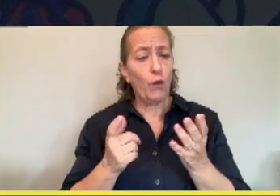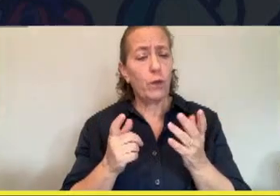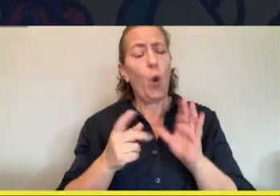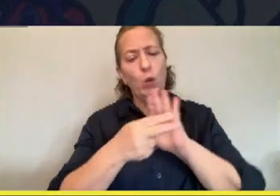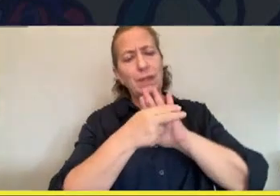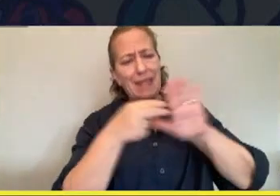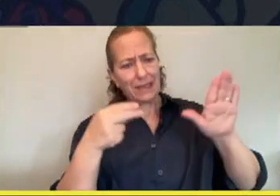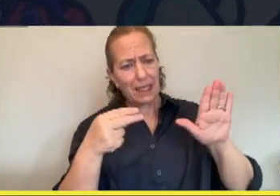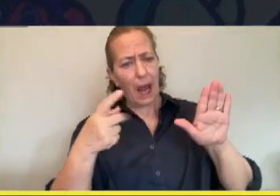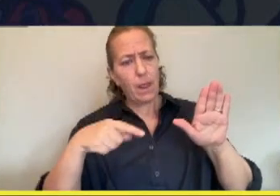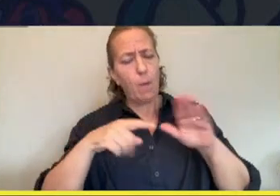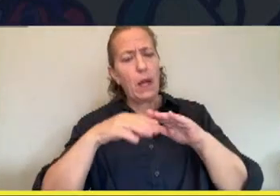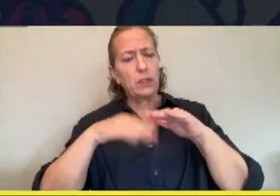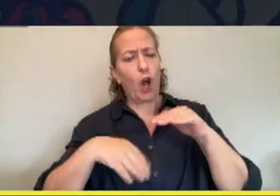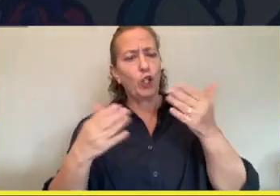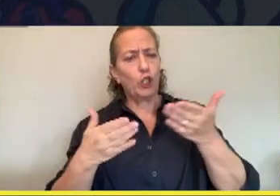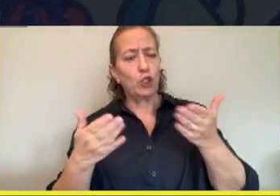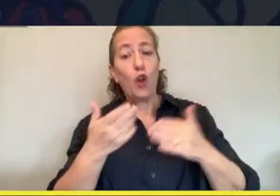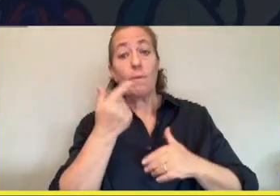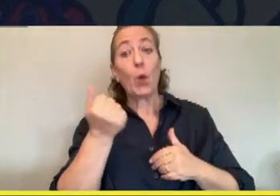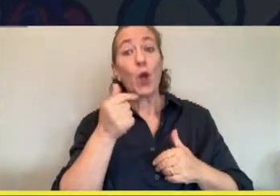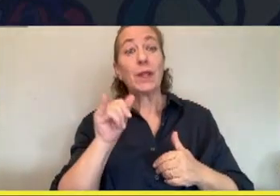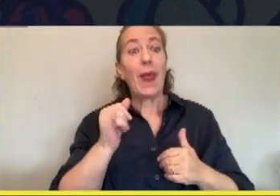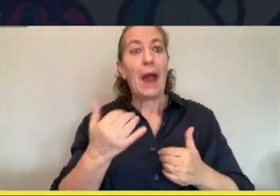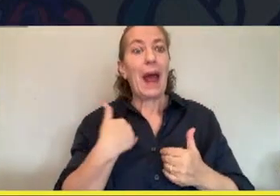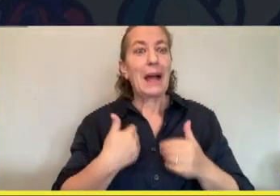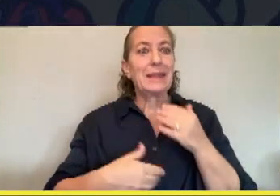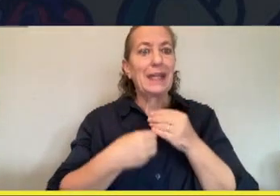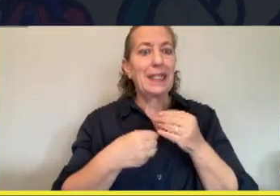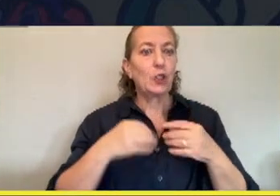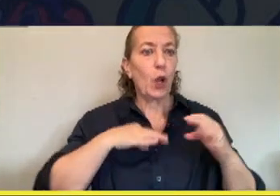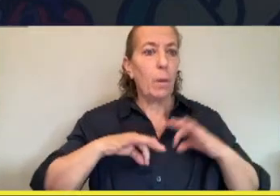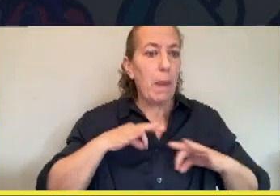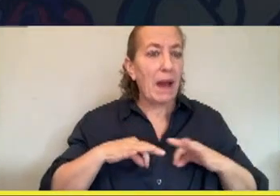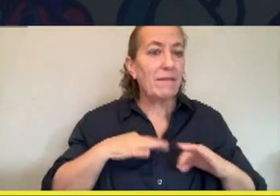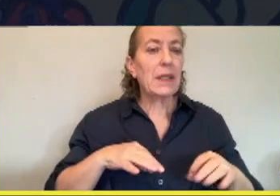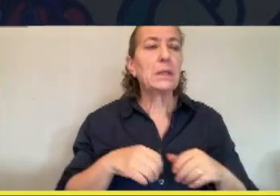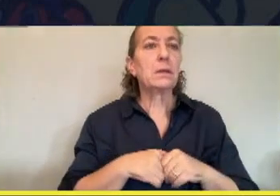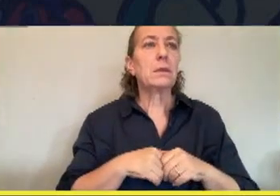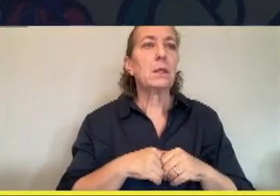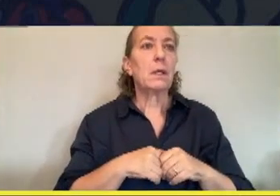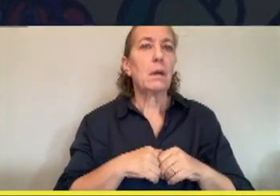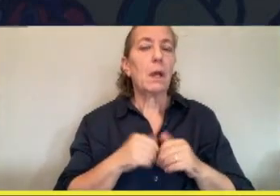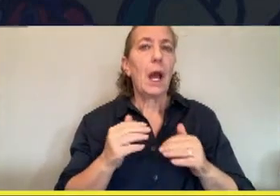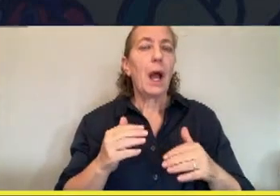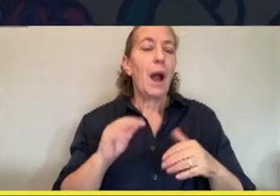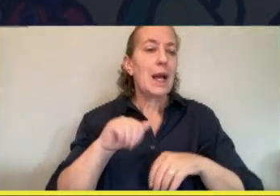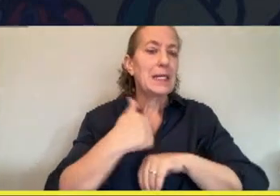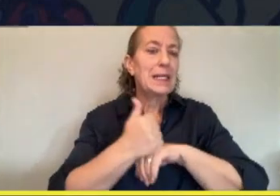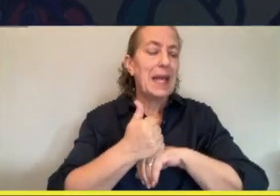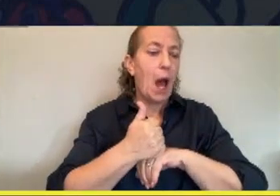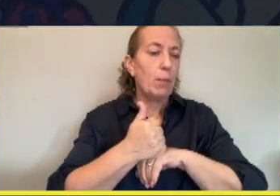benefits. For example, National Institute of Health will establish centers for excellence for research, education, and training.